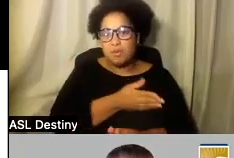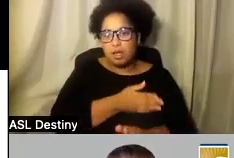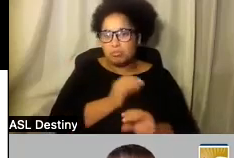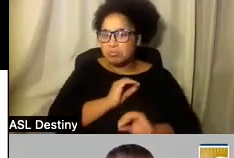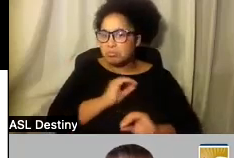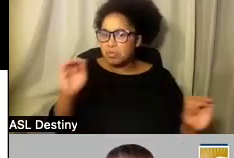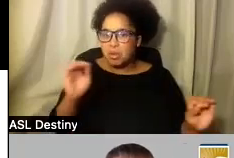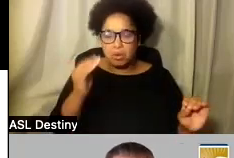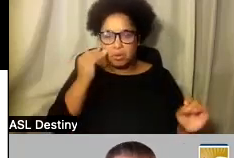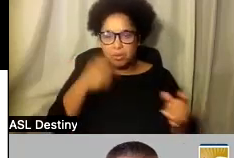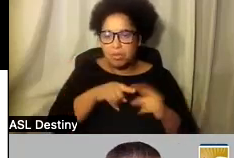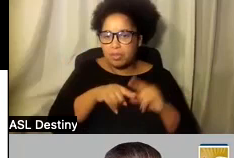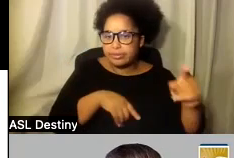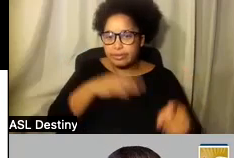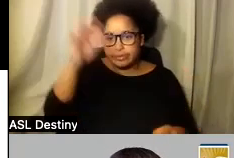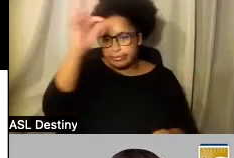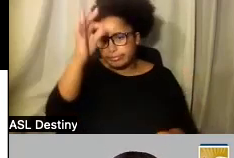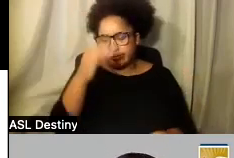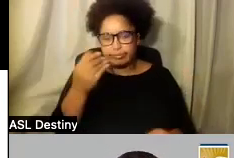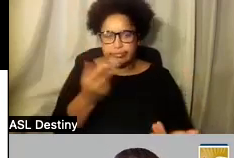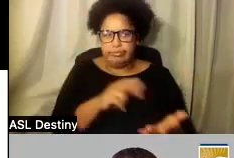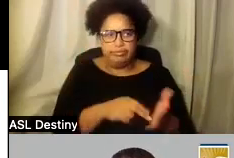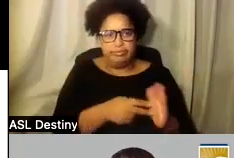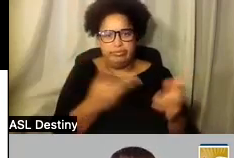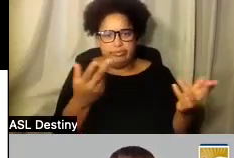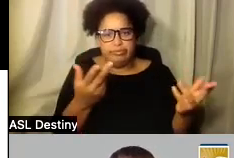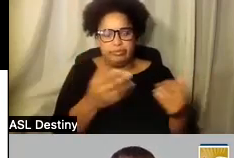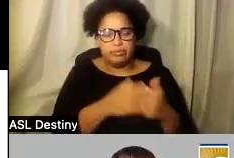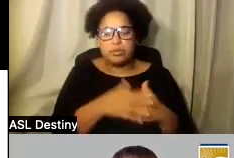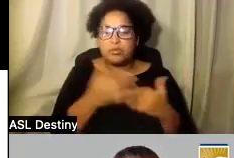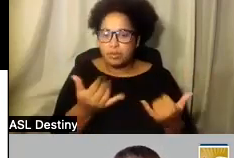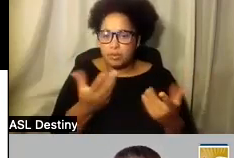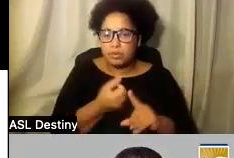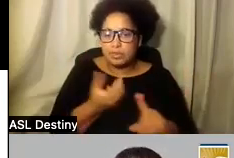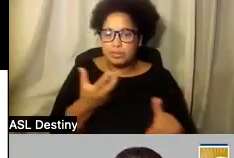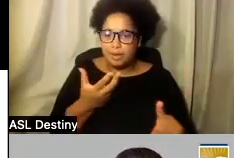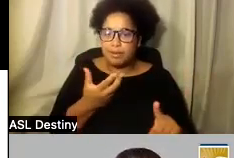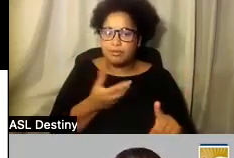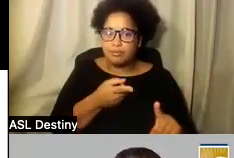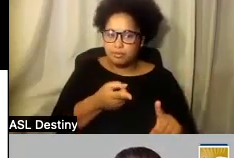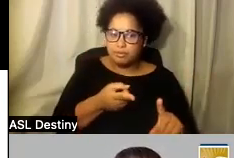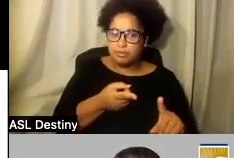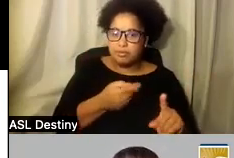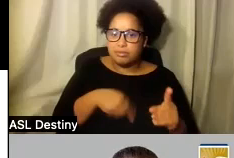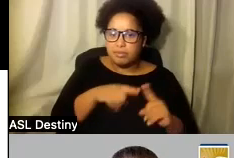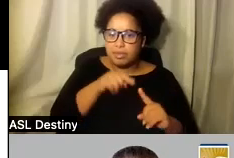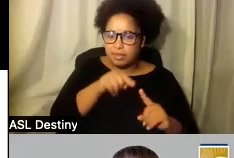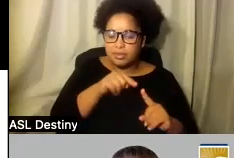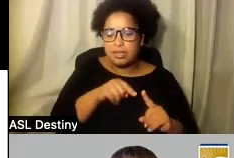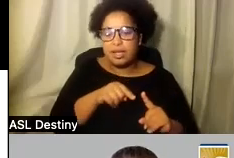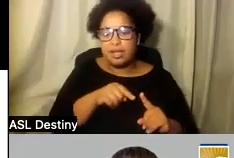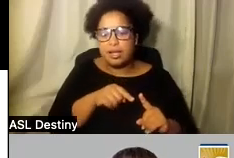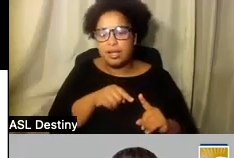nobody knew what this even was. So we're really trying to expand our voice and get into